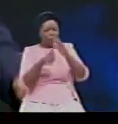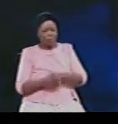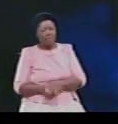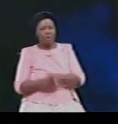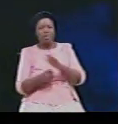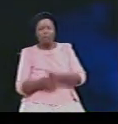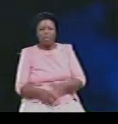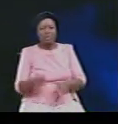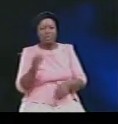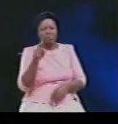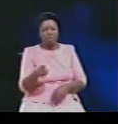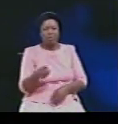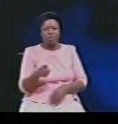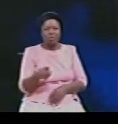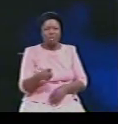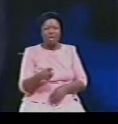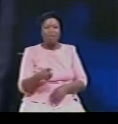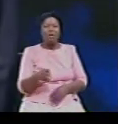It immediately you in church.